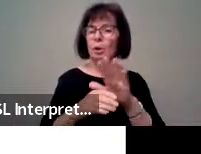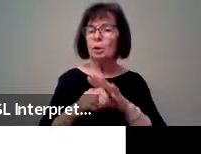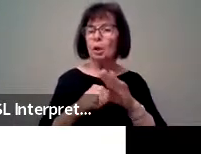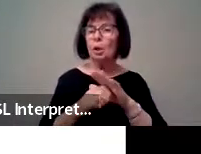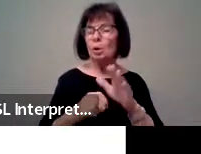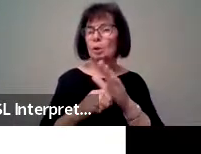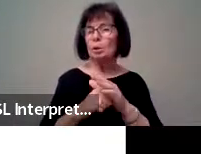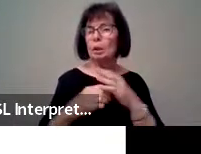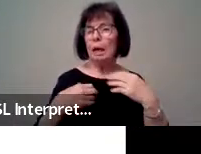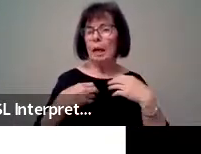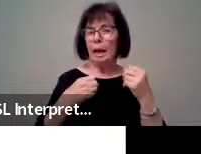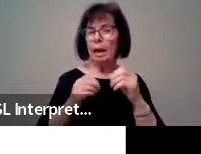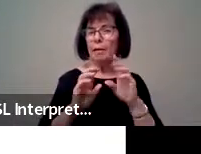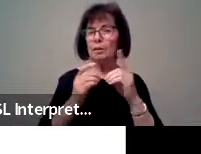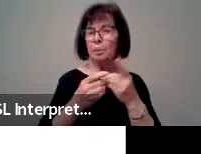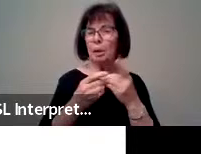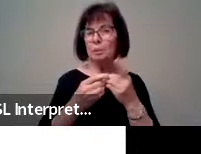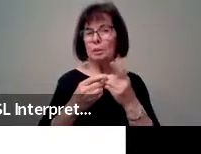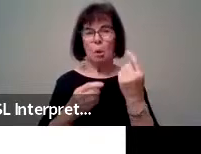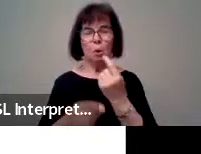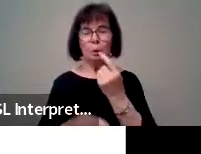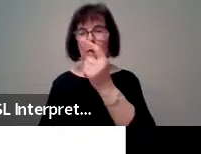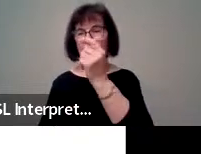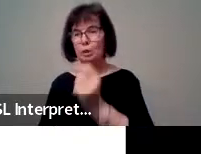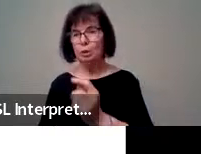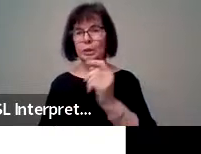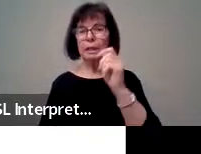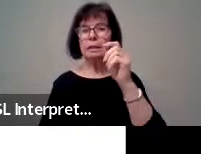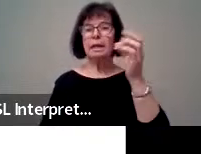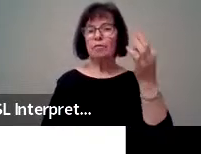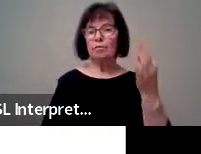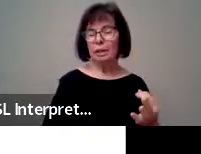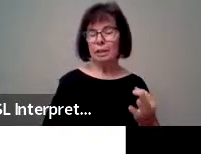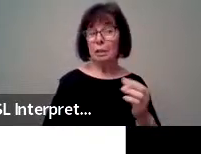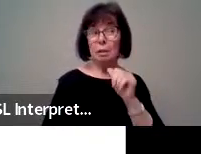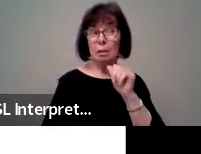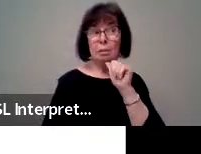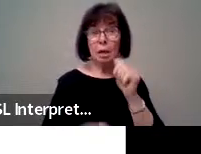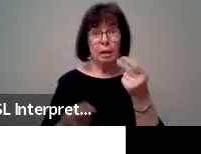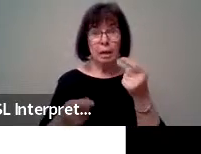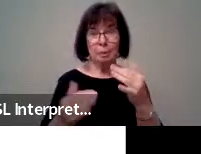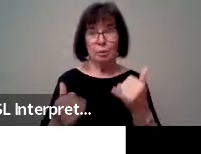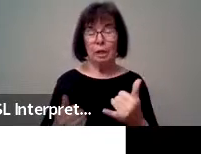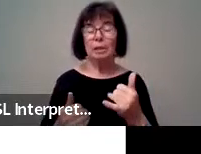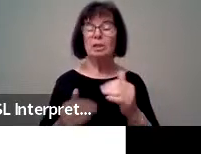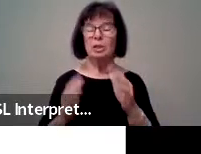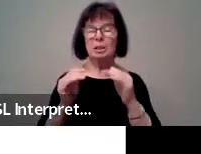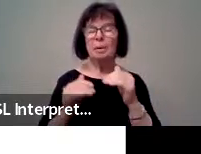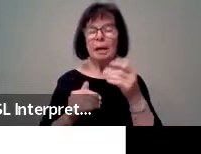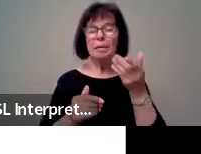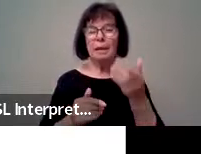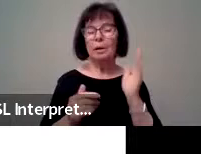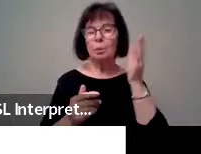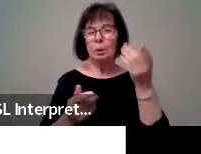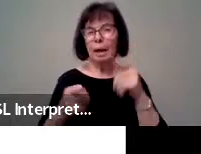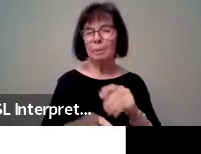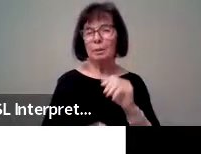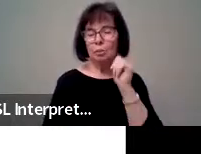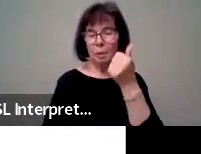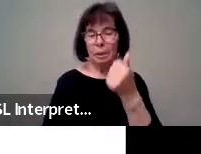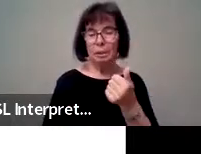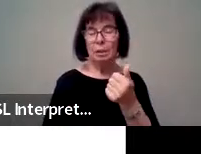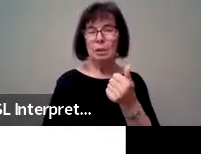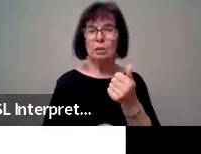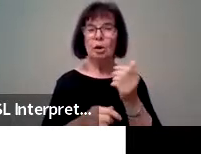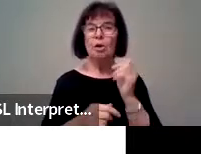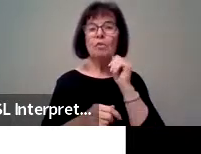Fridays. And in fact, they didn't update it today, so we're expecting that tomorrow. So at a minimum, we'll be assessing this Tuesdays and